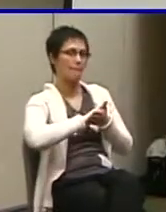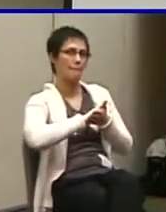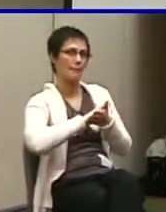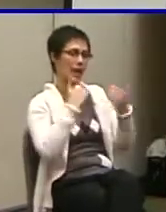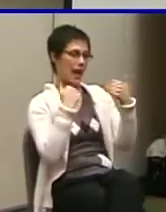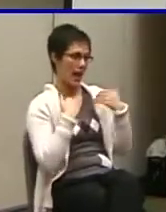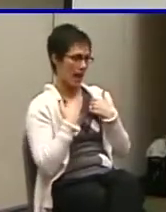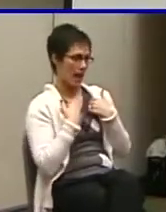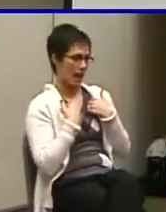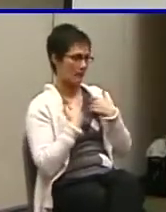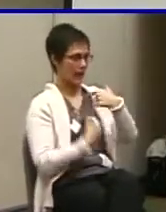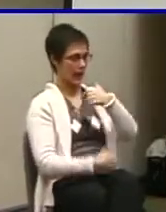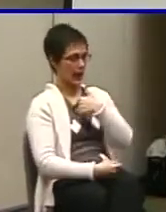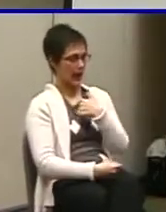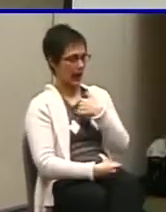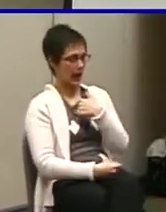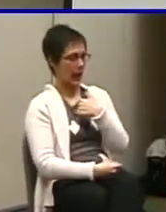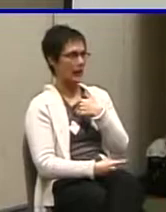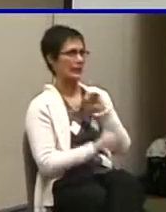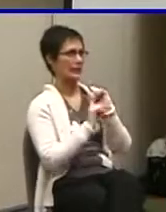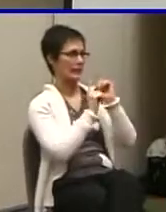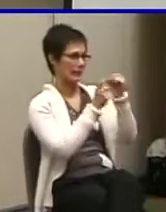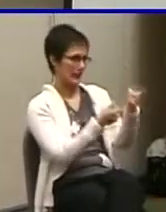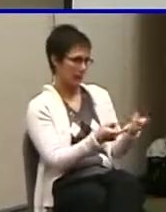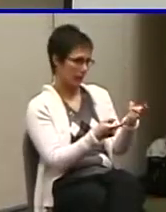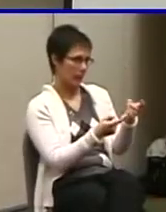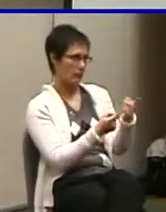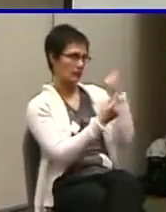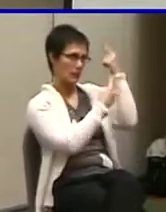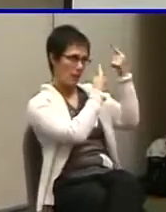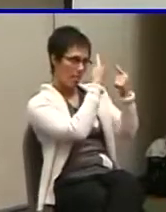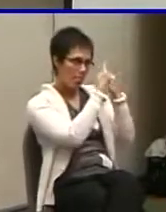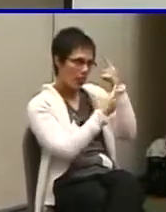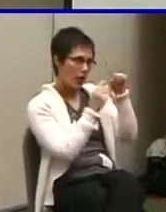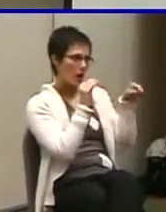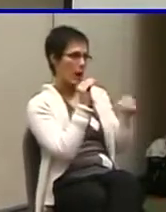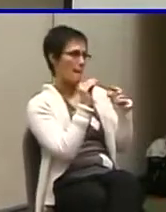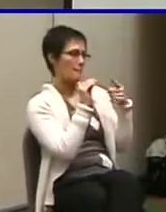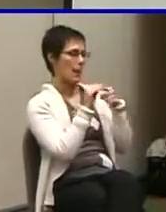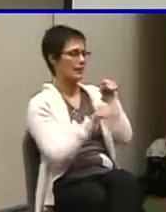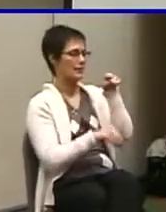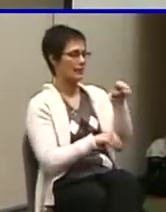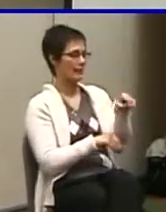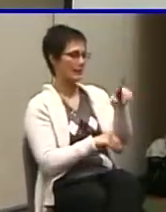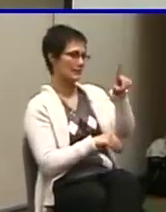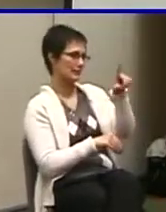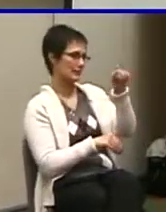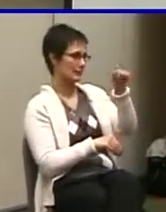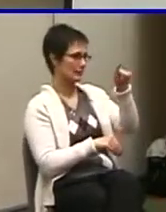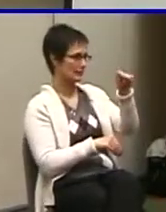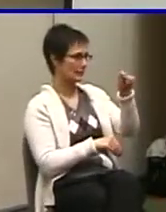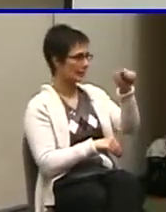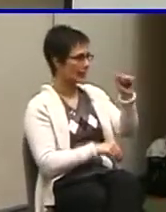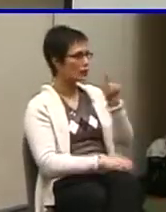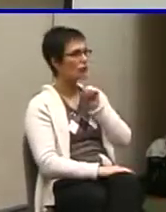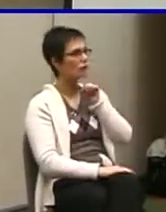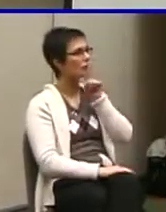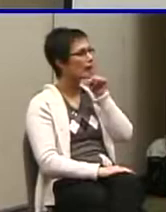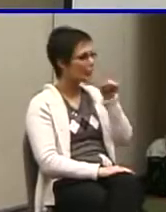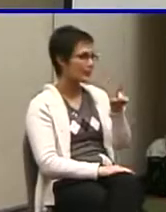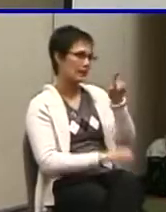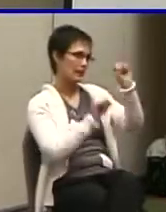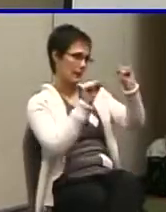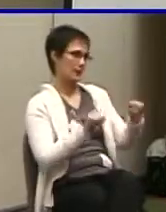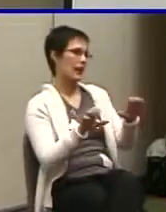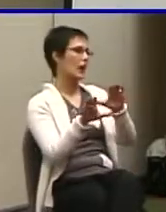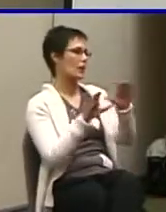have I given some thought to the fact that the data I want to collect is practical? Is this practical for teachers to be able to do this?